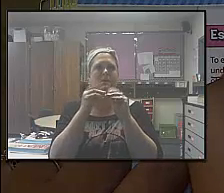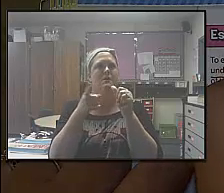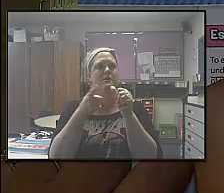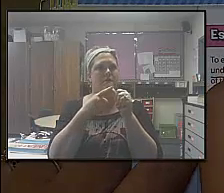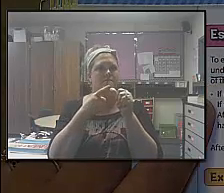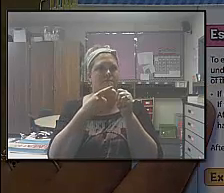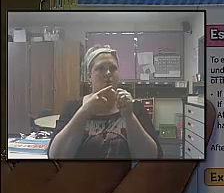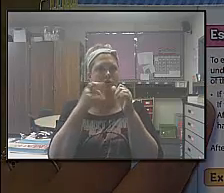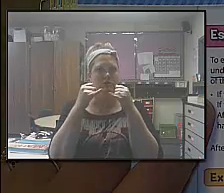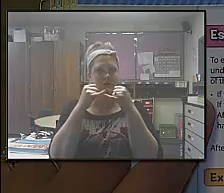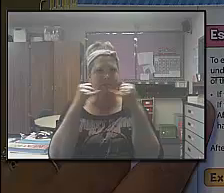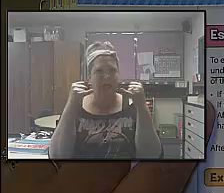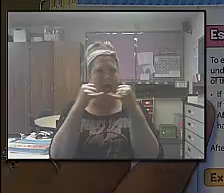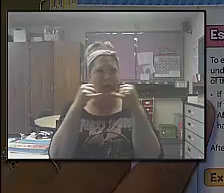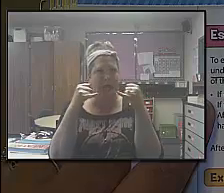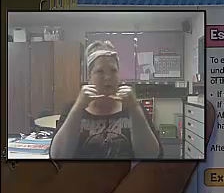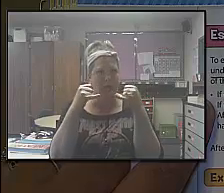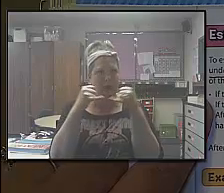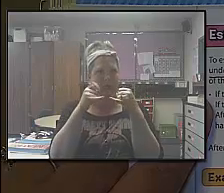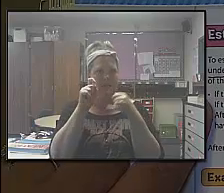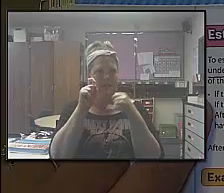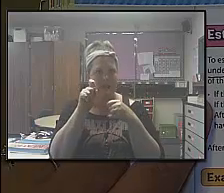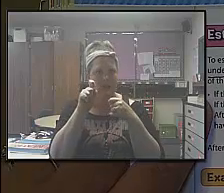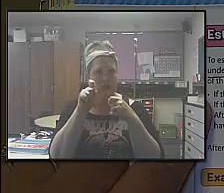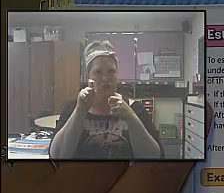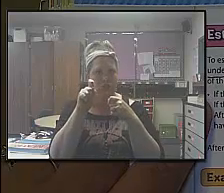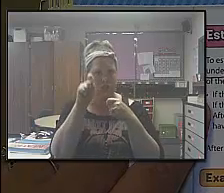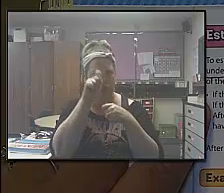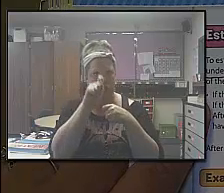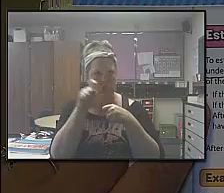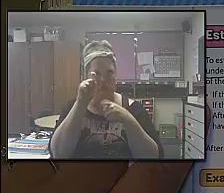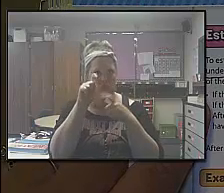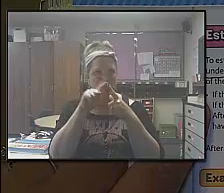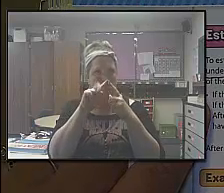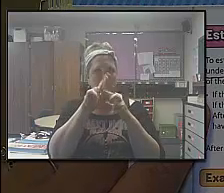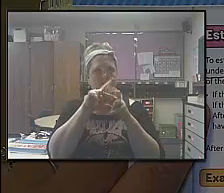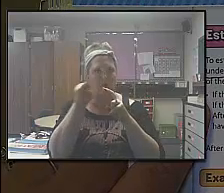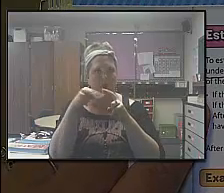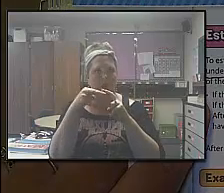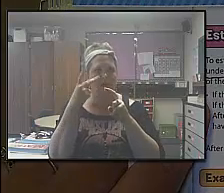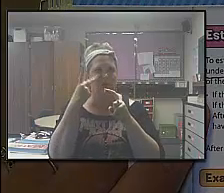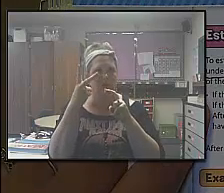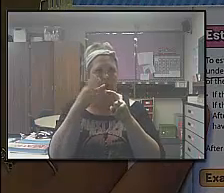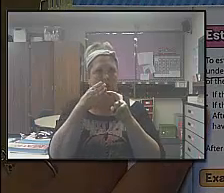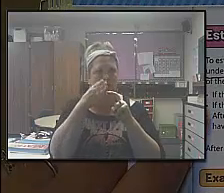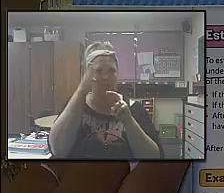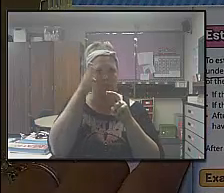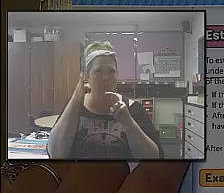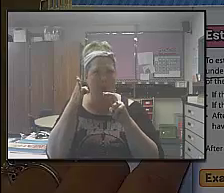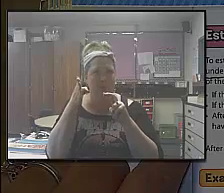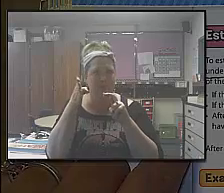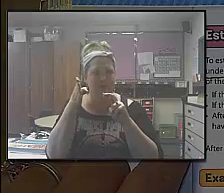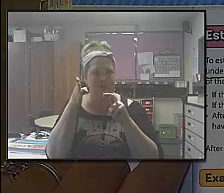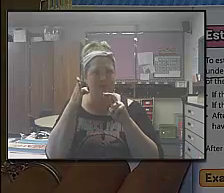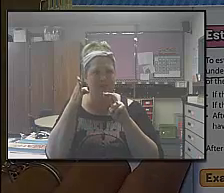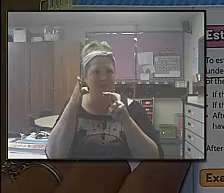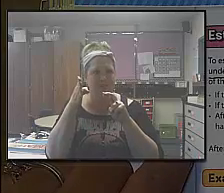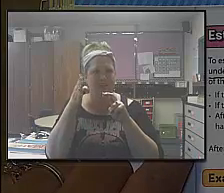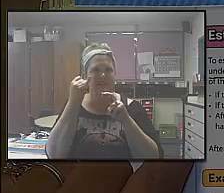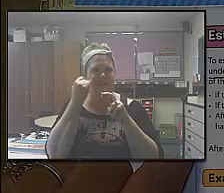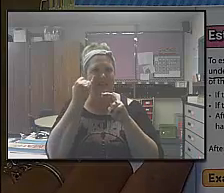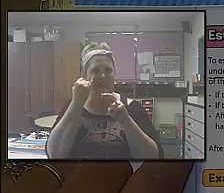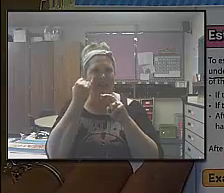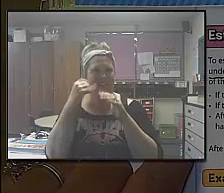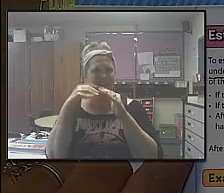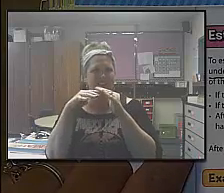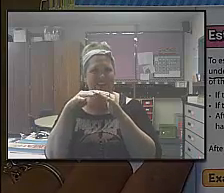to underline the digit to be rounded. Now I'm on page 128. Look at the digit to the right. What? Where's my white note? If the digit